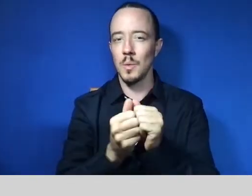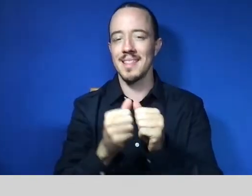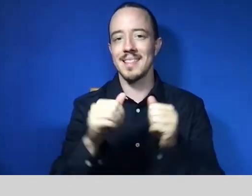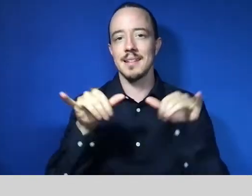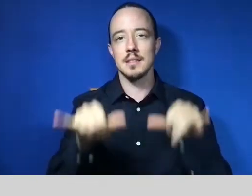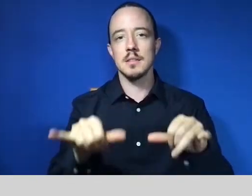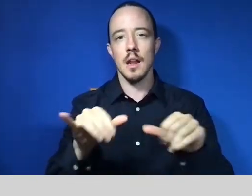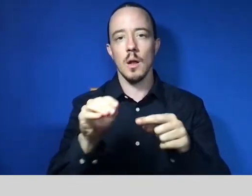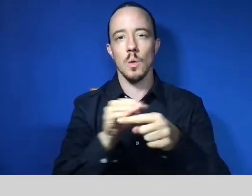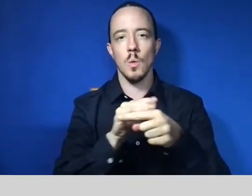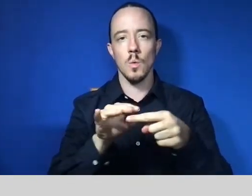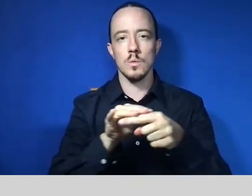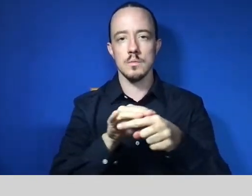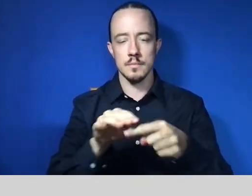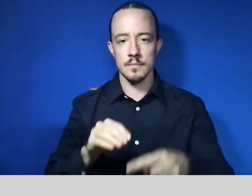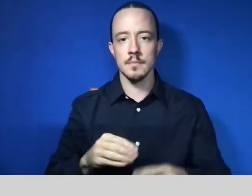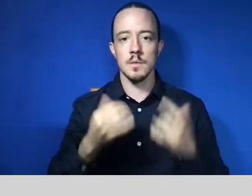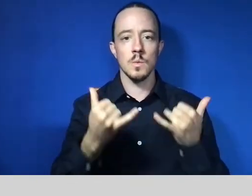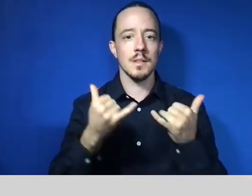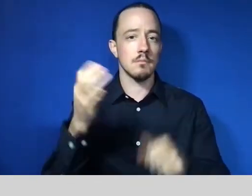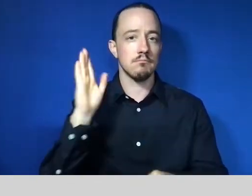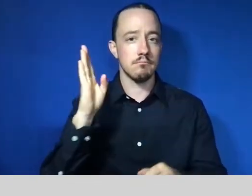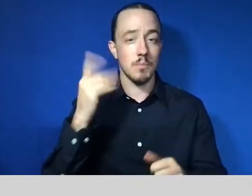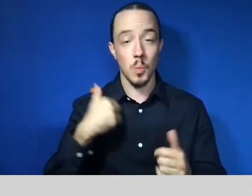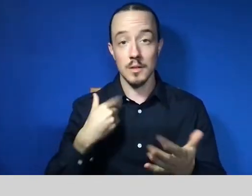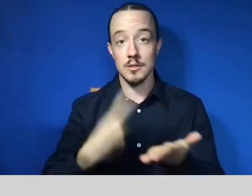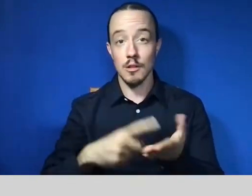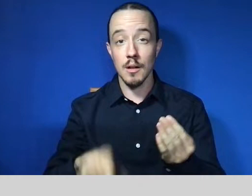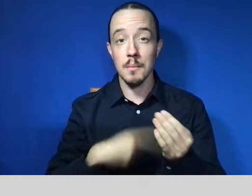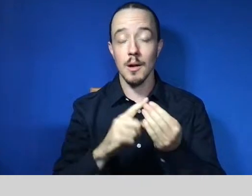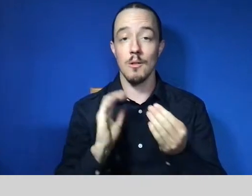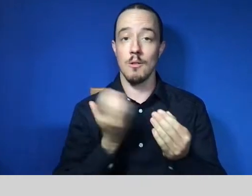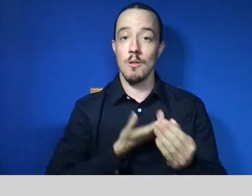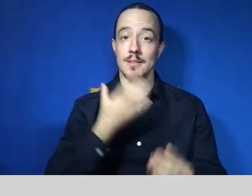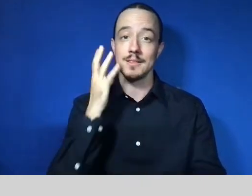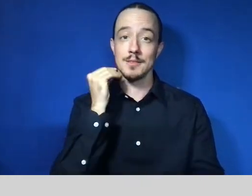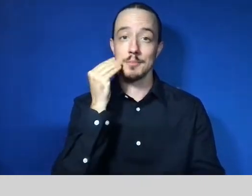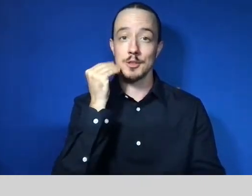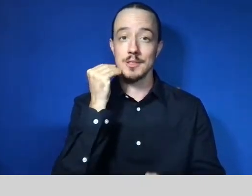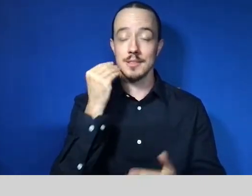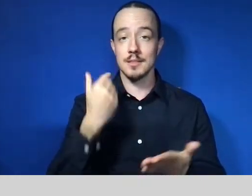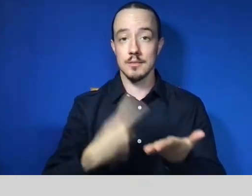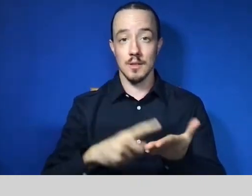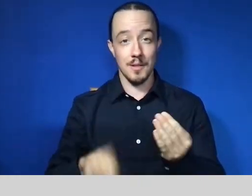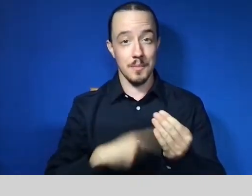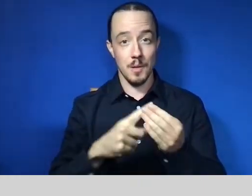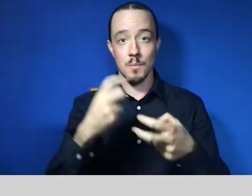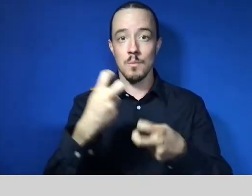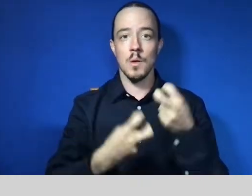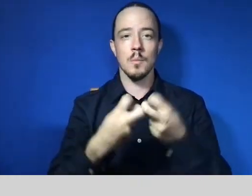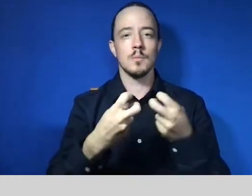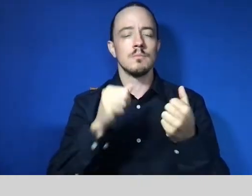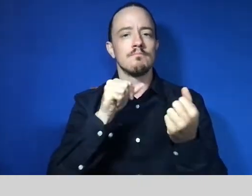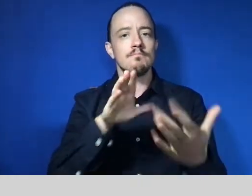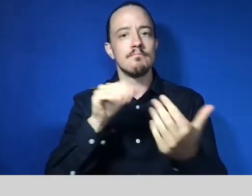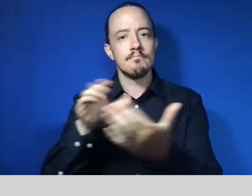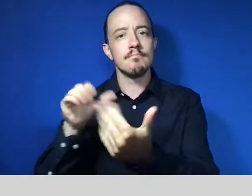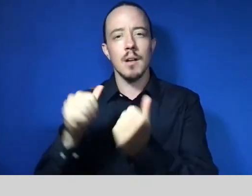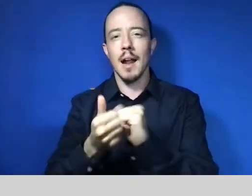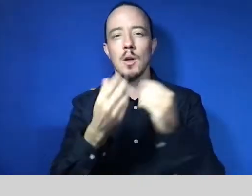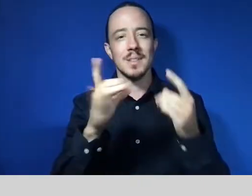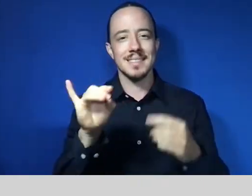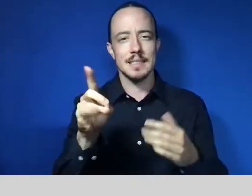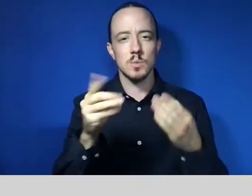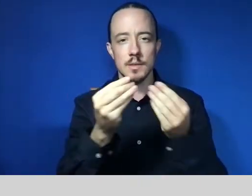tools. In this talk, I would like to share with you our experience, talk a bit about the problems we have encountered and